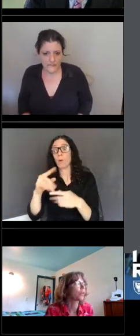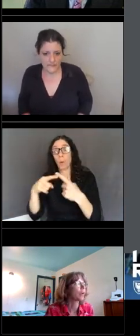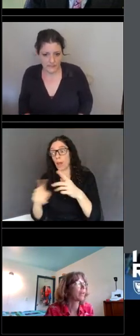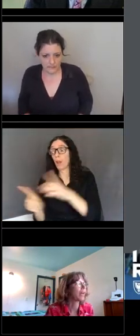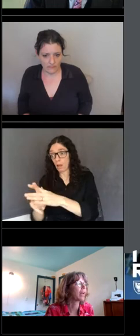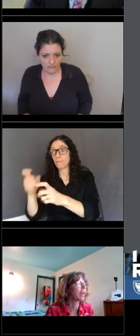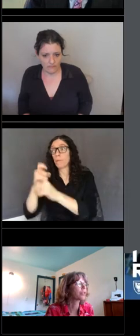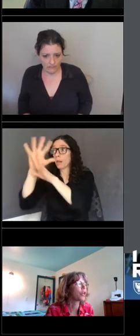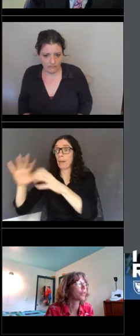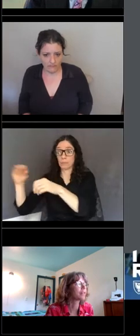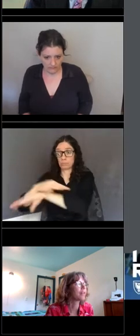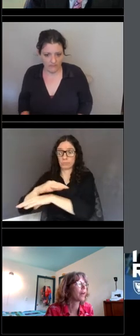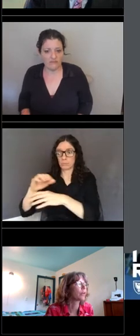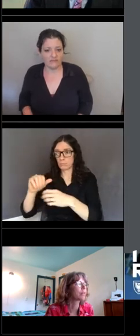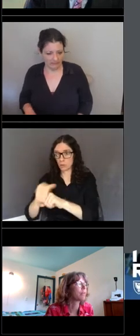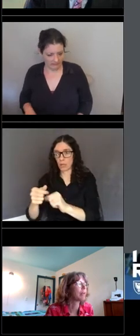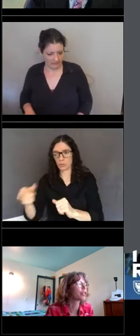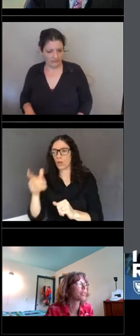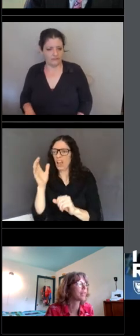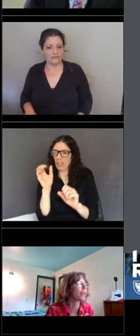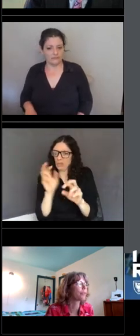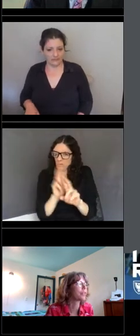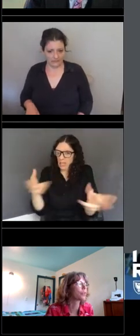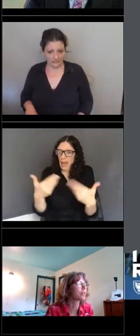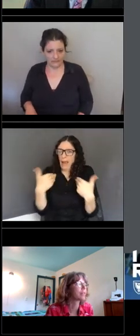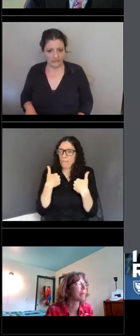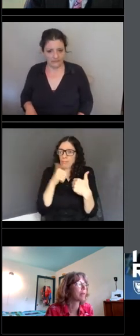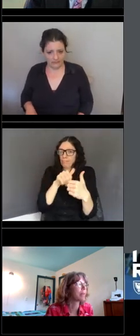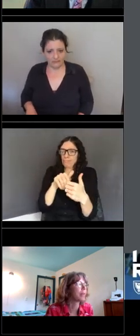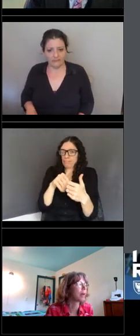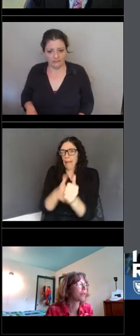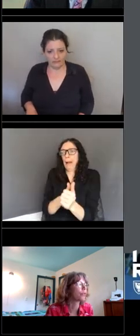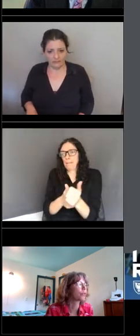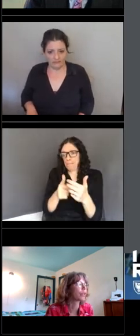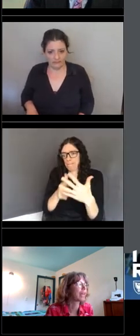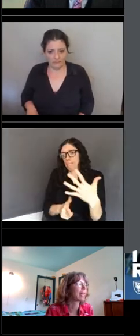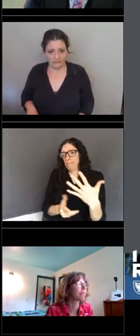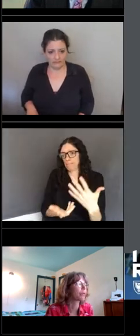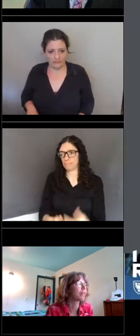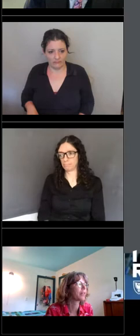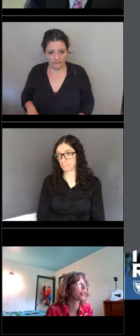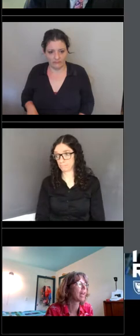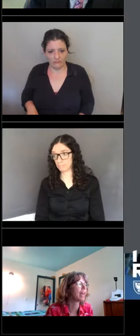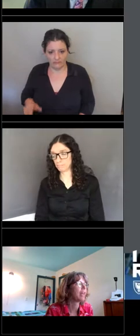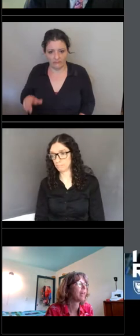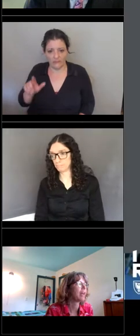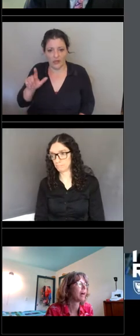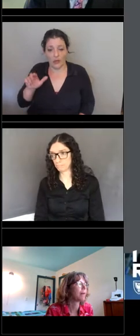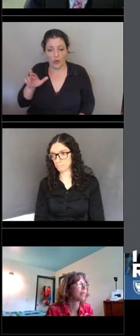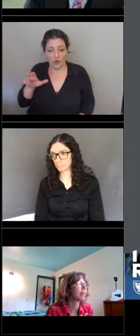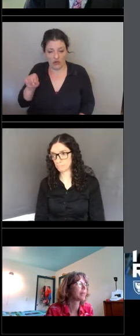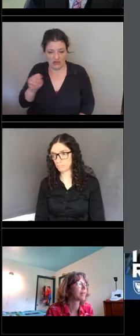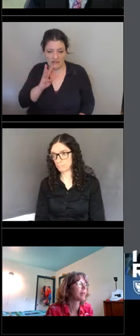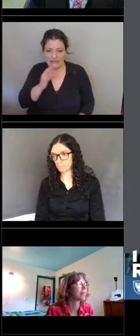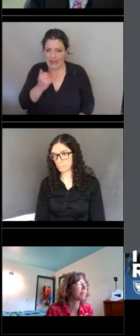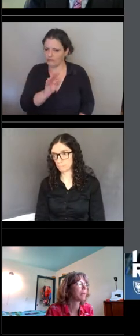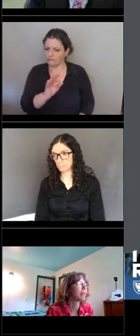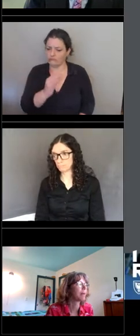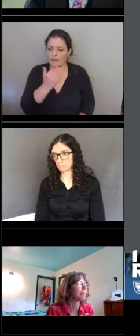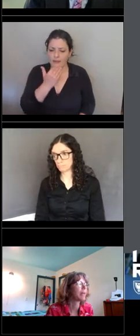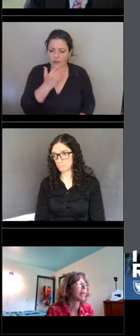Great, thank you. And I'll just note that Sarah Hutto has mentioned another resource that may be useful, and I can put it in the chat, that is